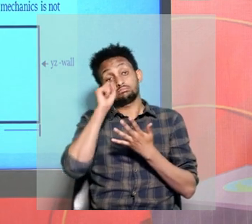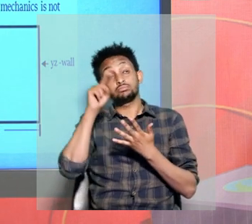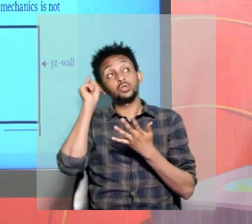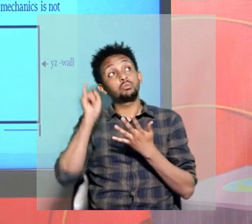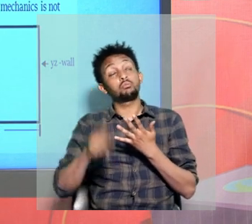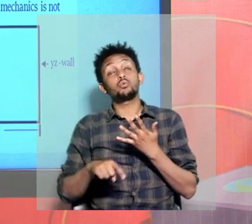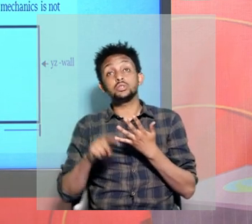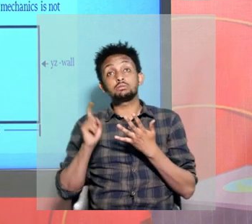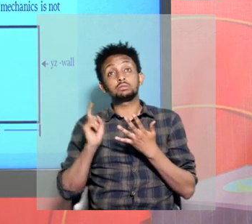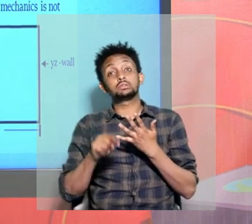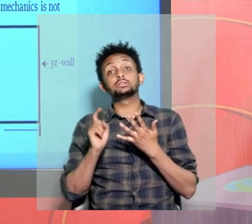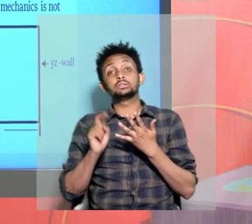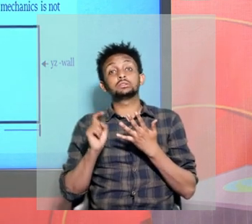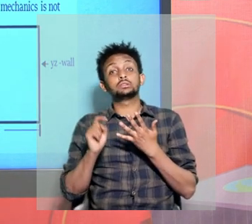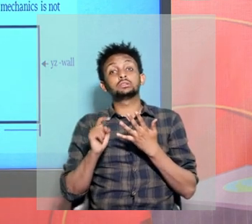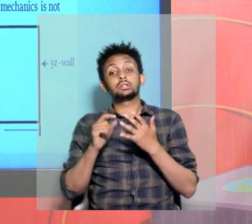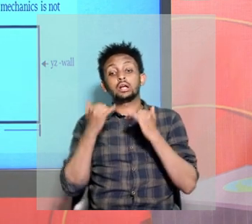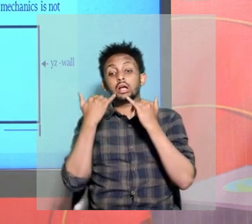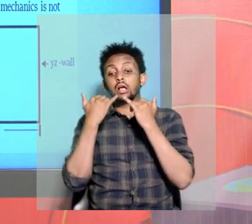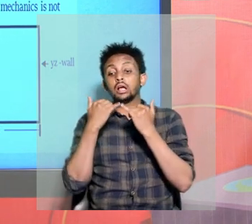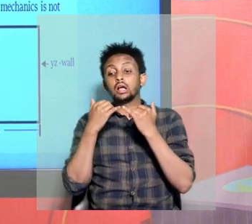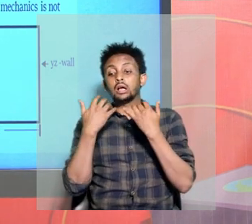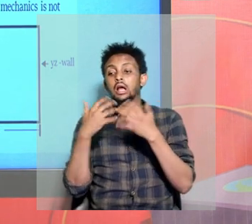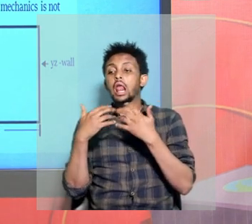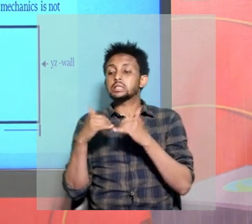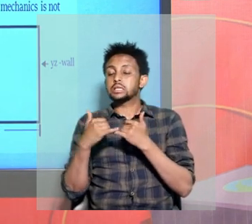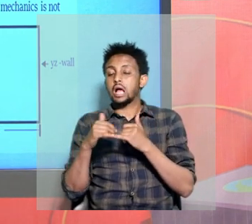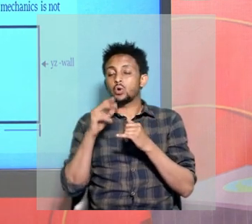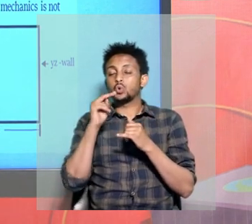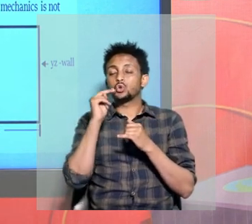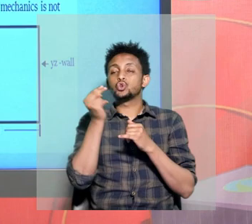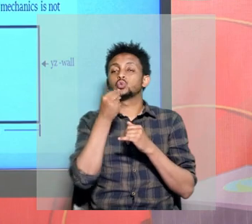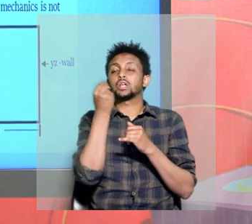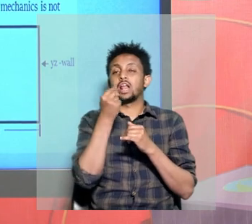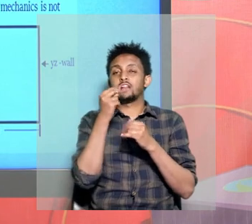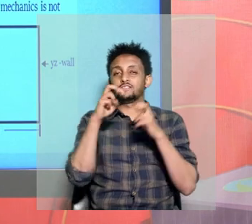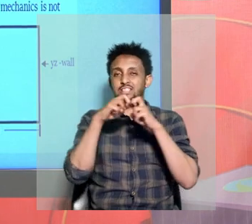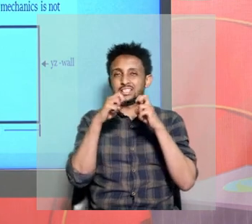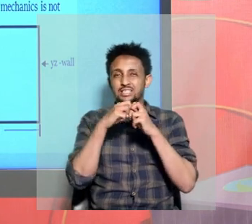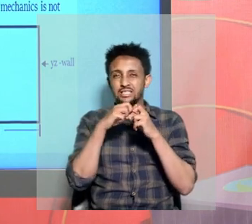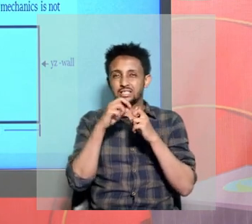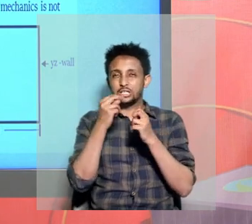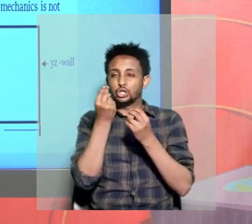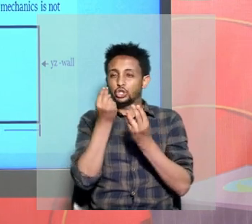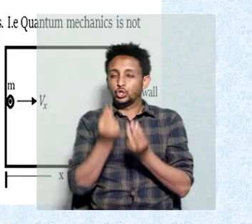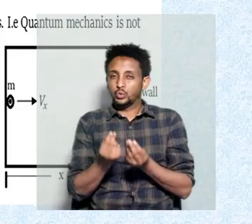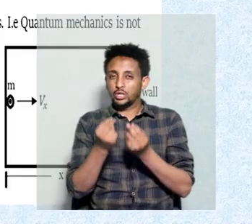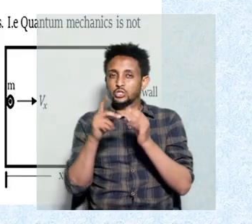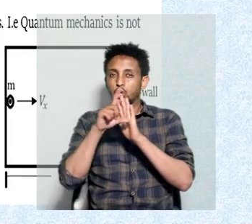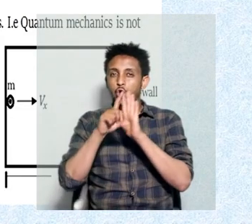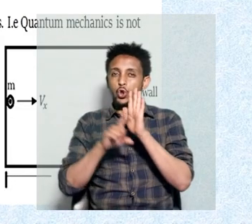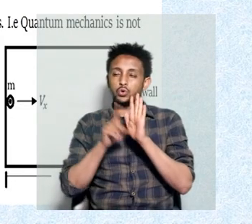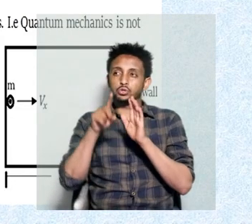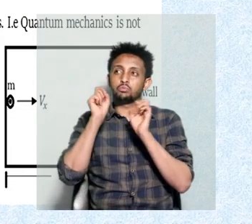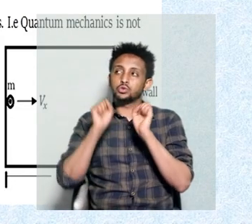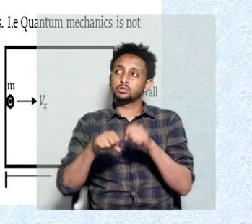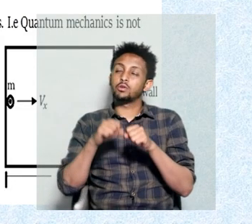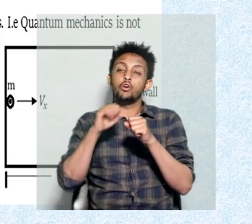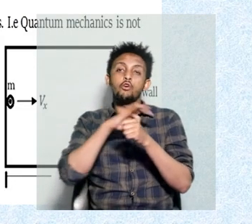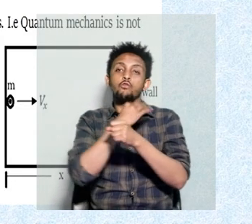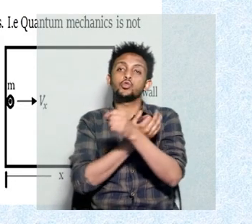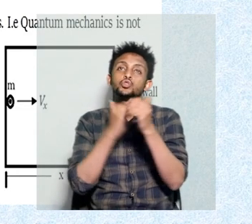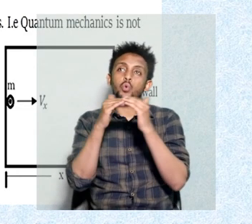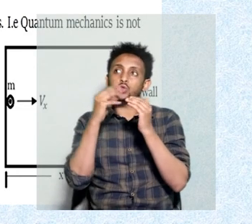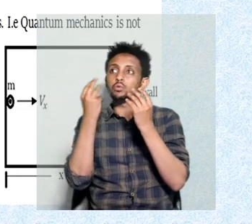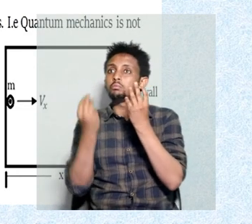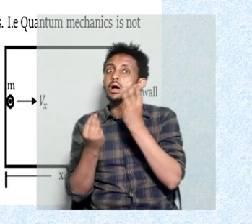possible to use classical physics or Newtonian physics. Okay, you have Newton physics laws. It's possible to use force equals